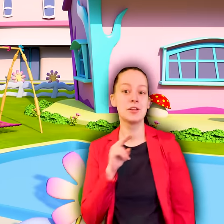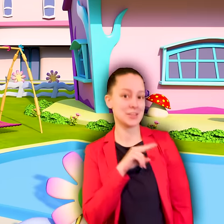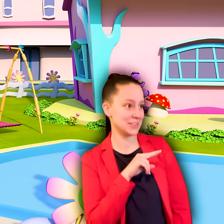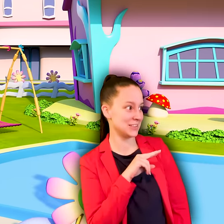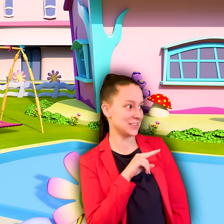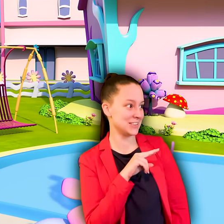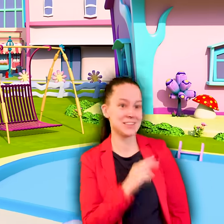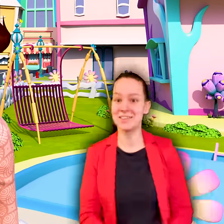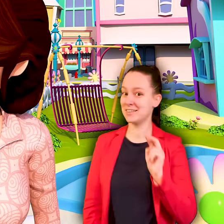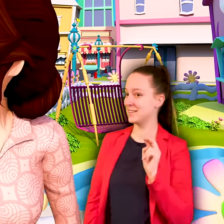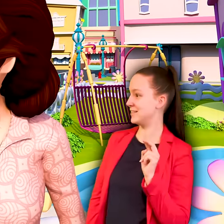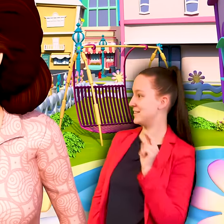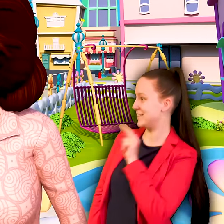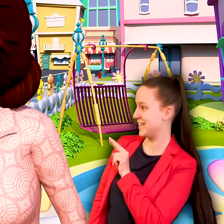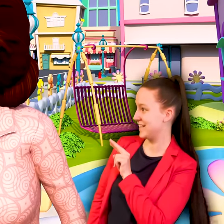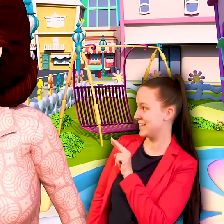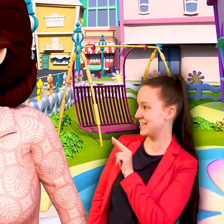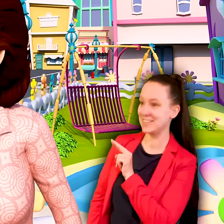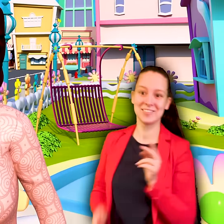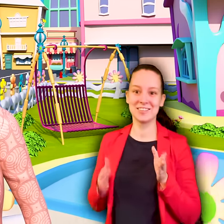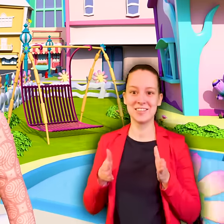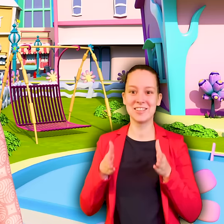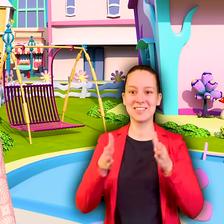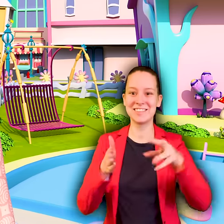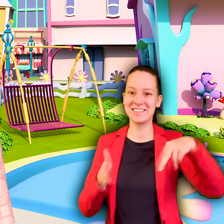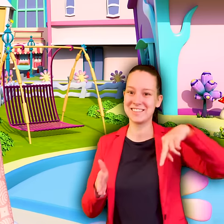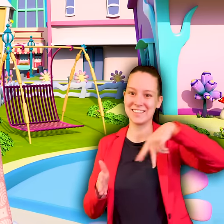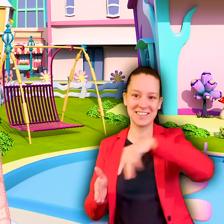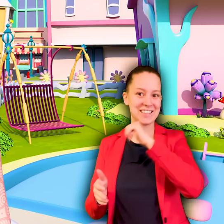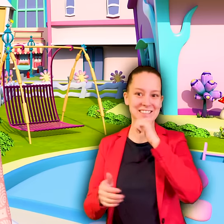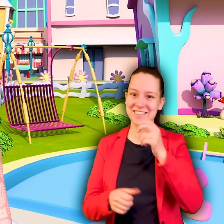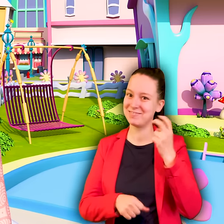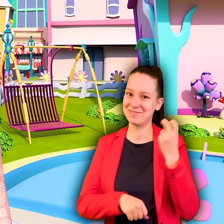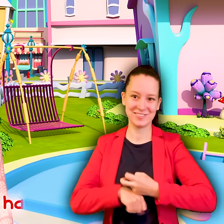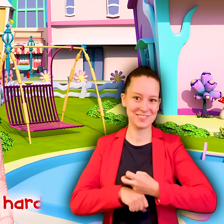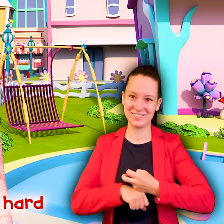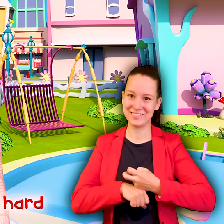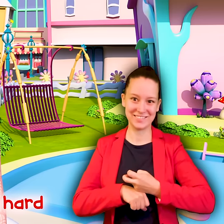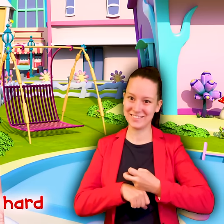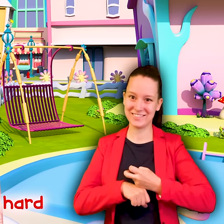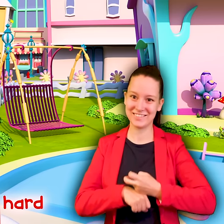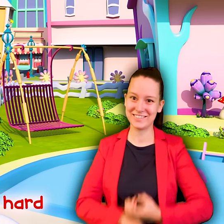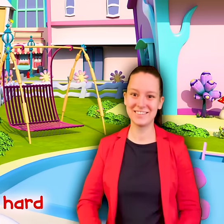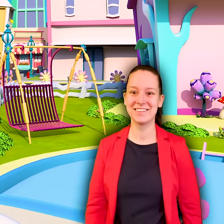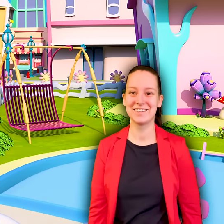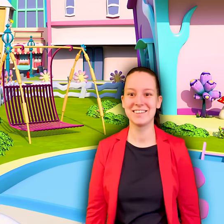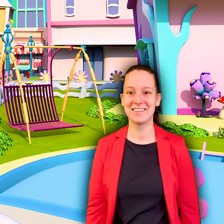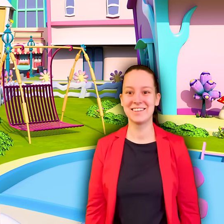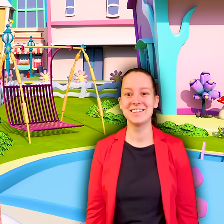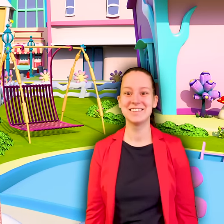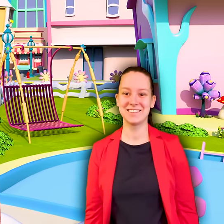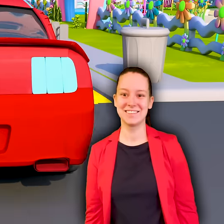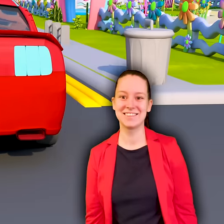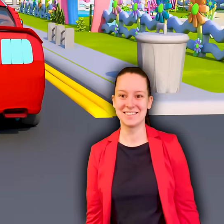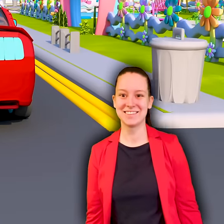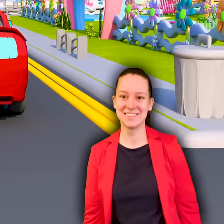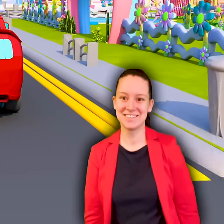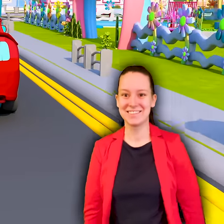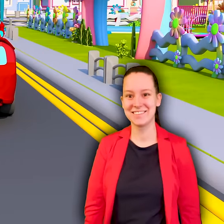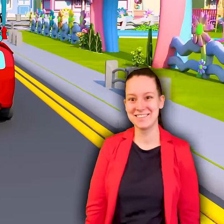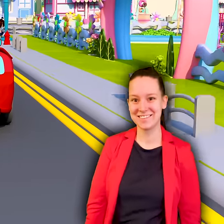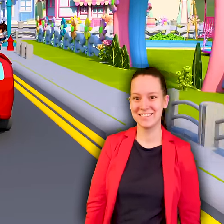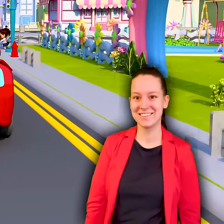you look left then you look right crossing the street is not that hard